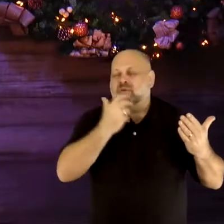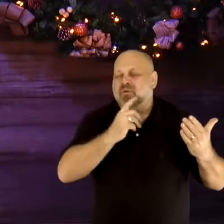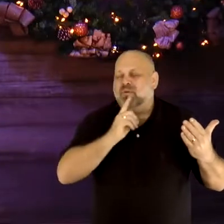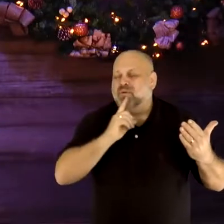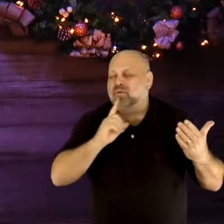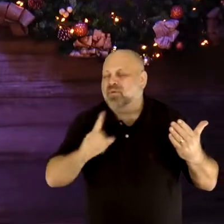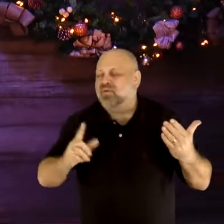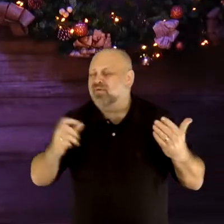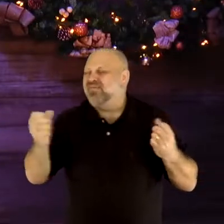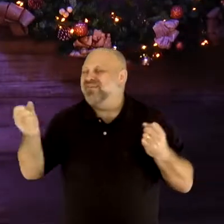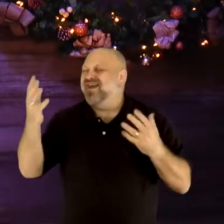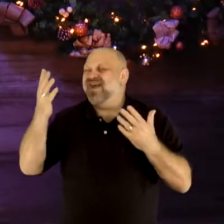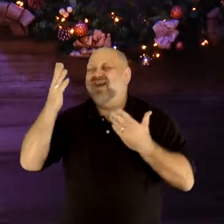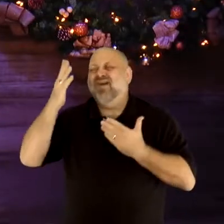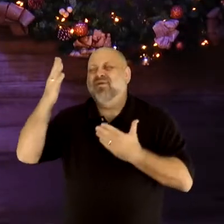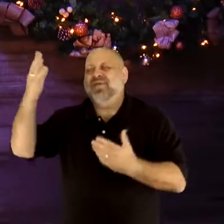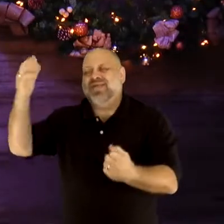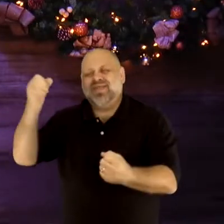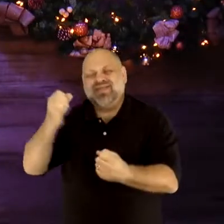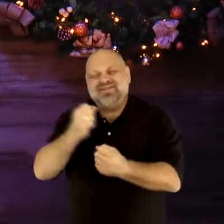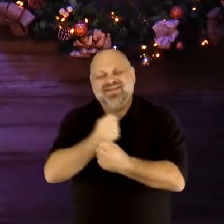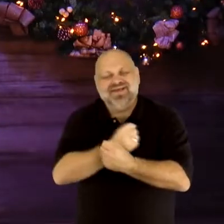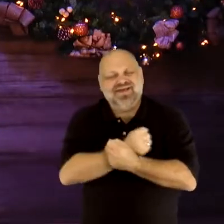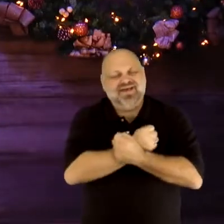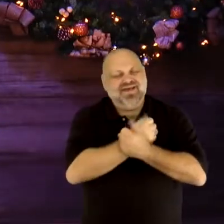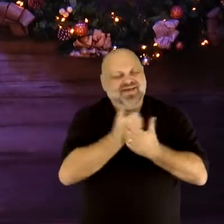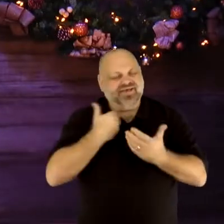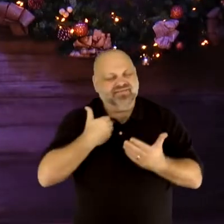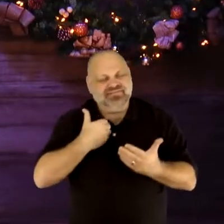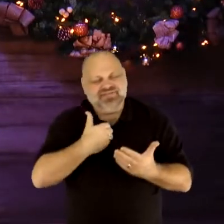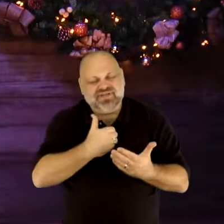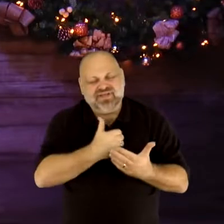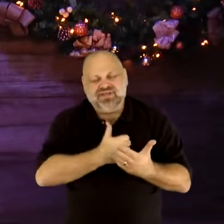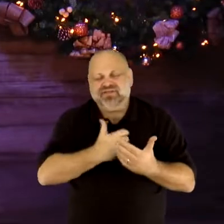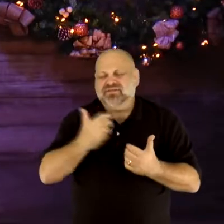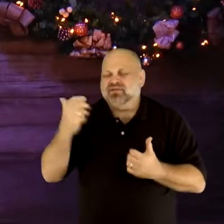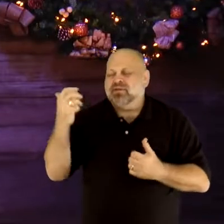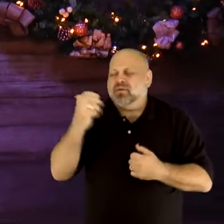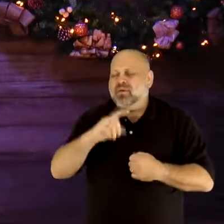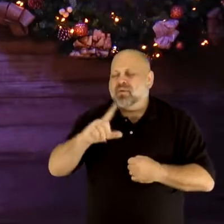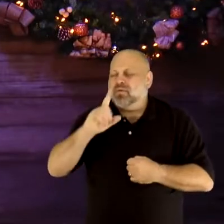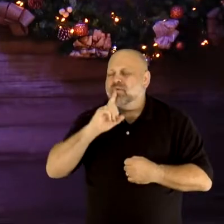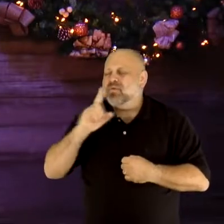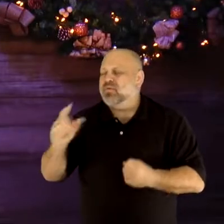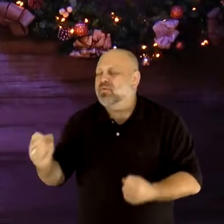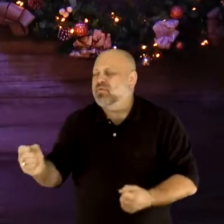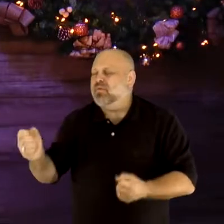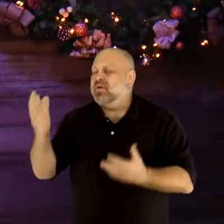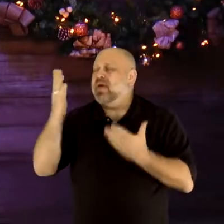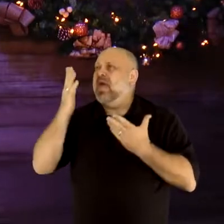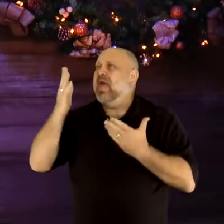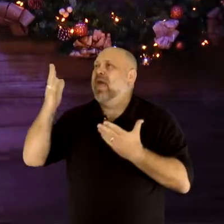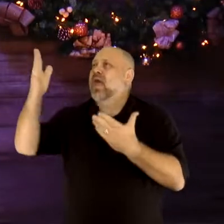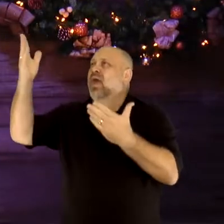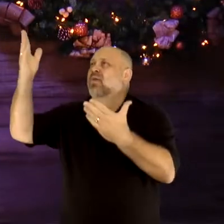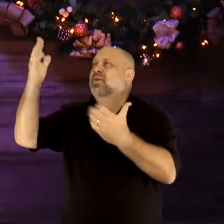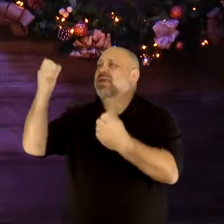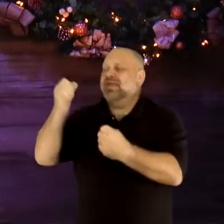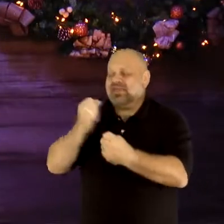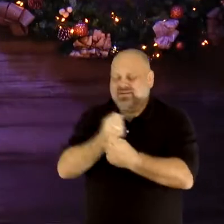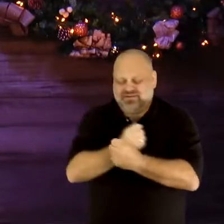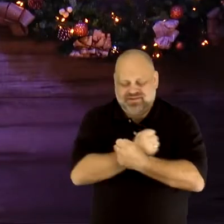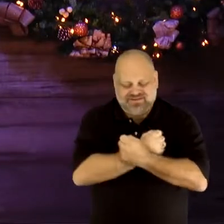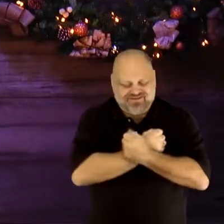us. Oh, how he loves us. Oh,